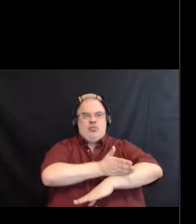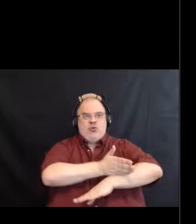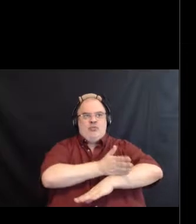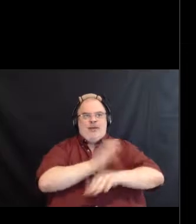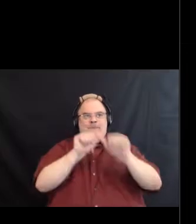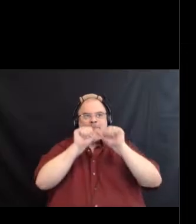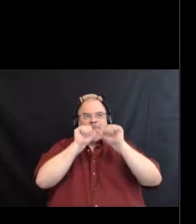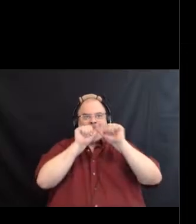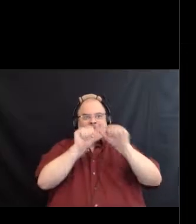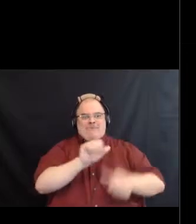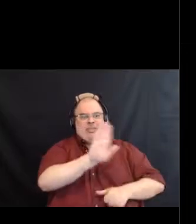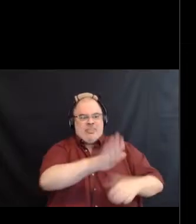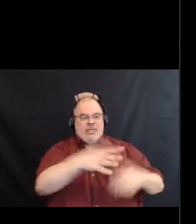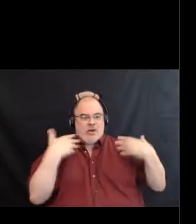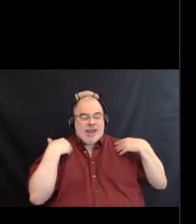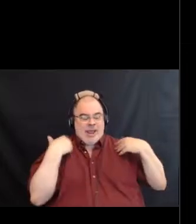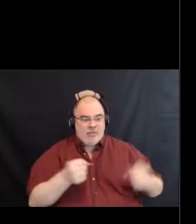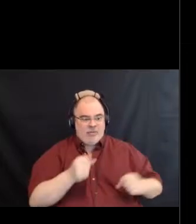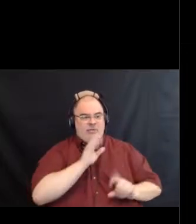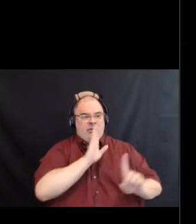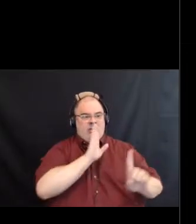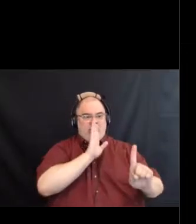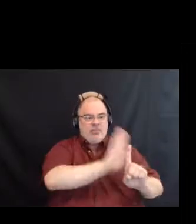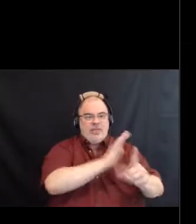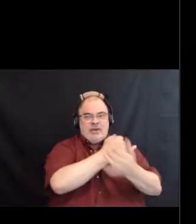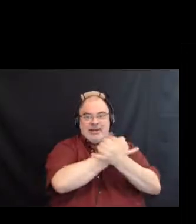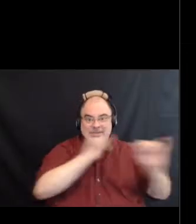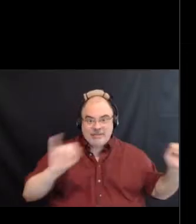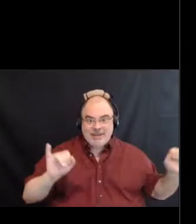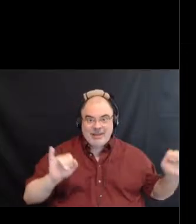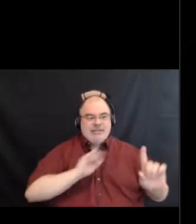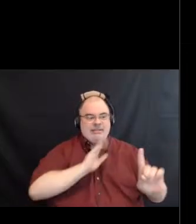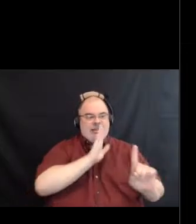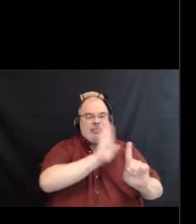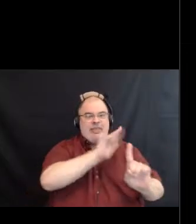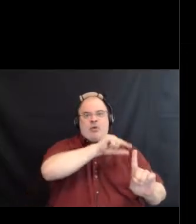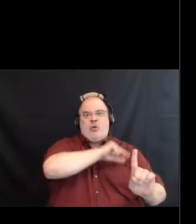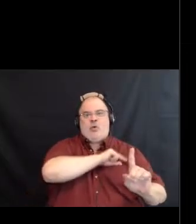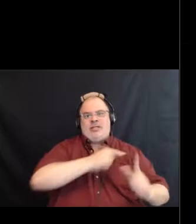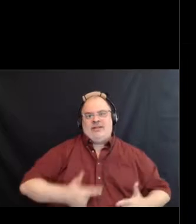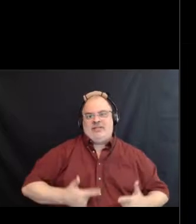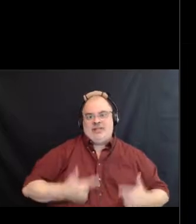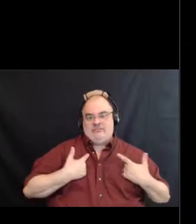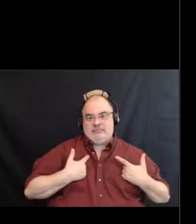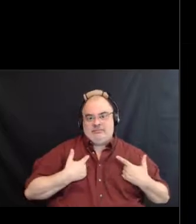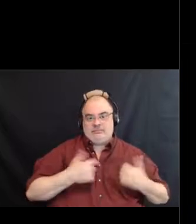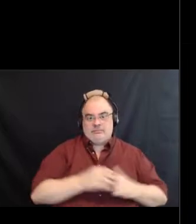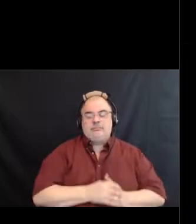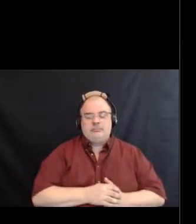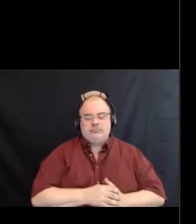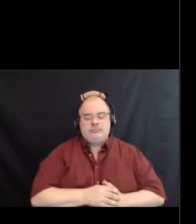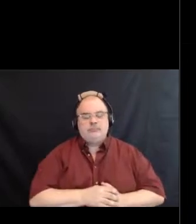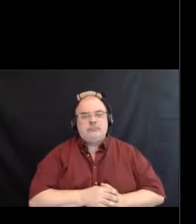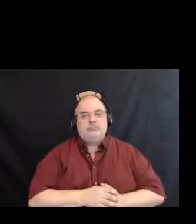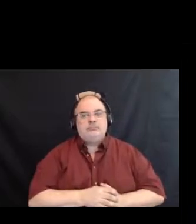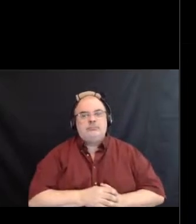maintain somebody's health, independence, or quality of life. And they even put in